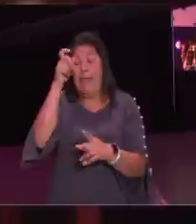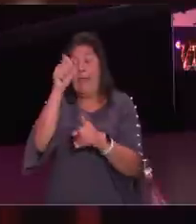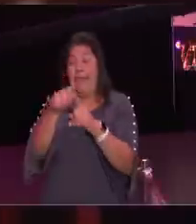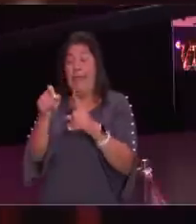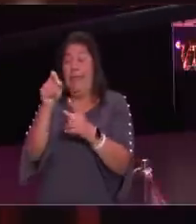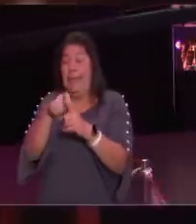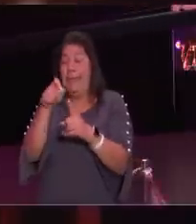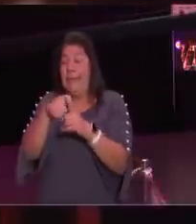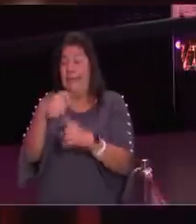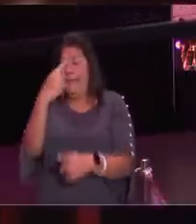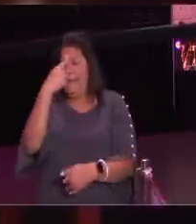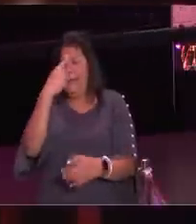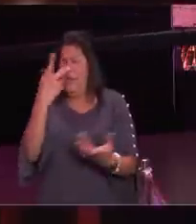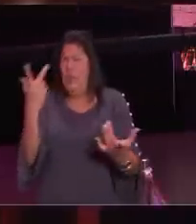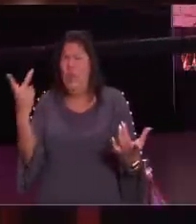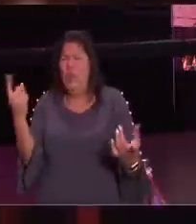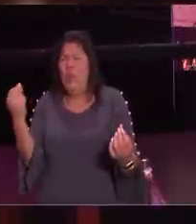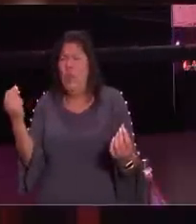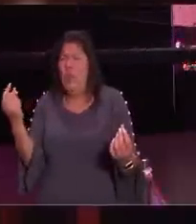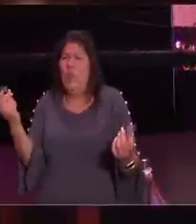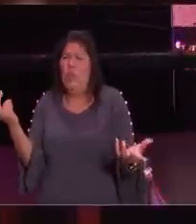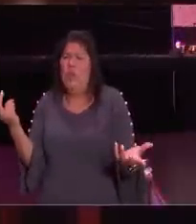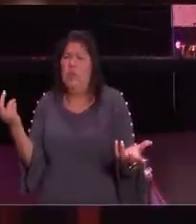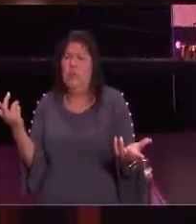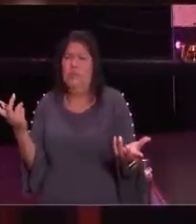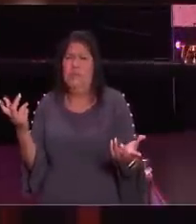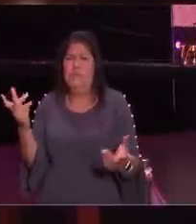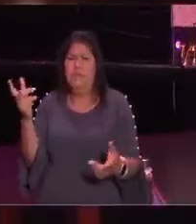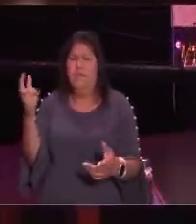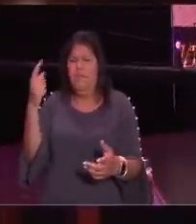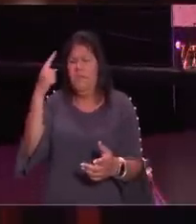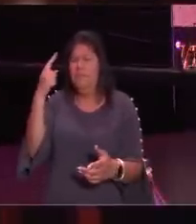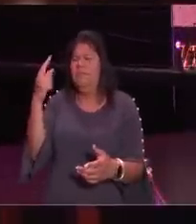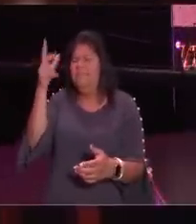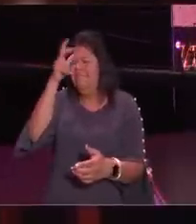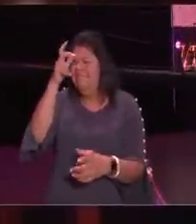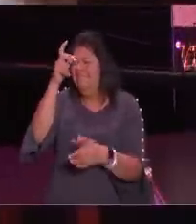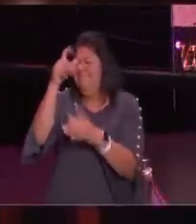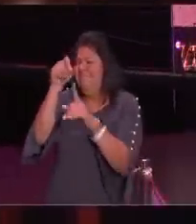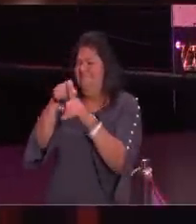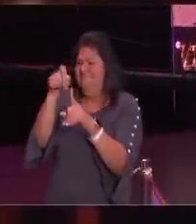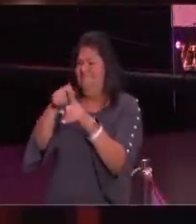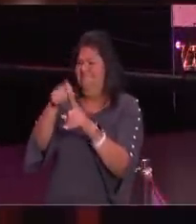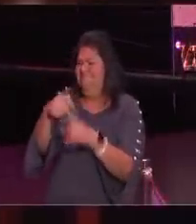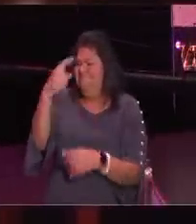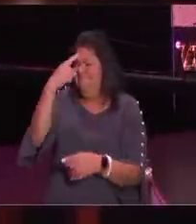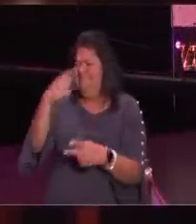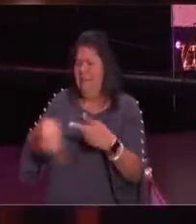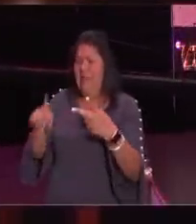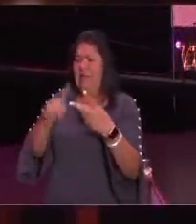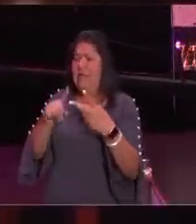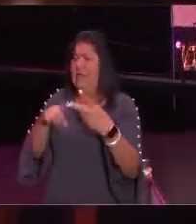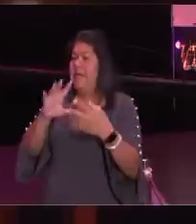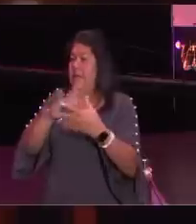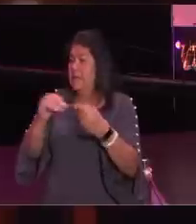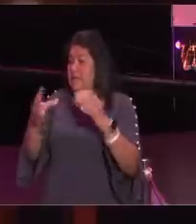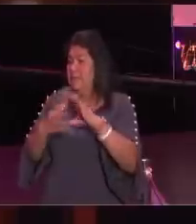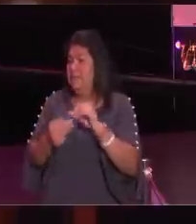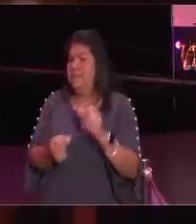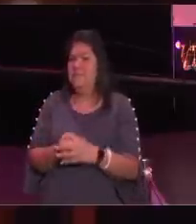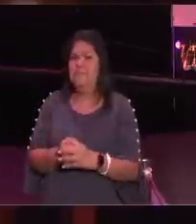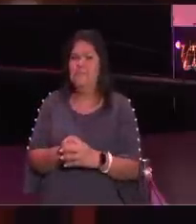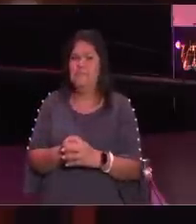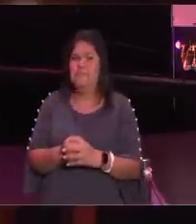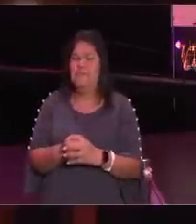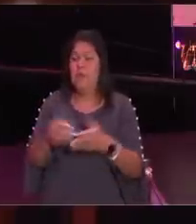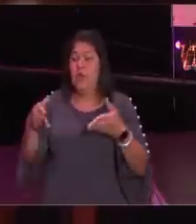head. So what are we to do when the enemy afflicts our minds? The second thing we find in this story